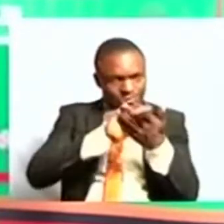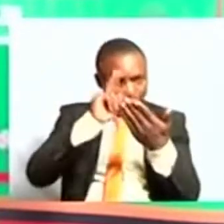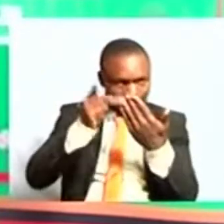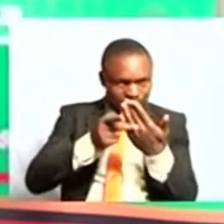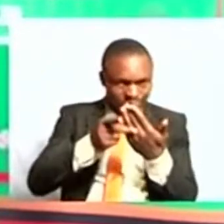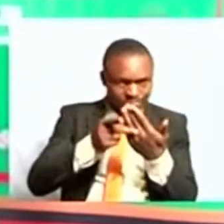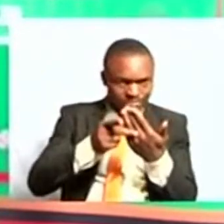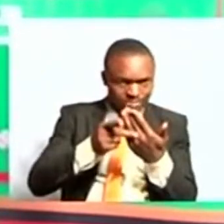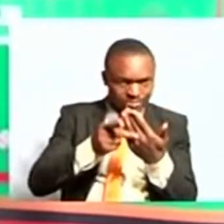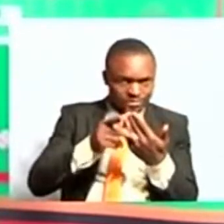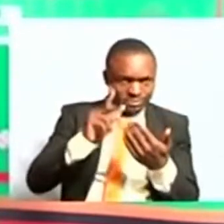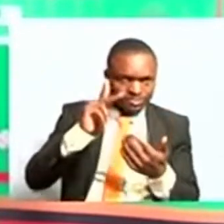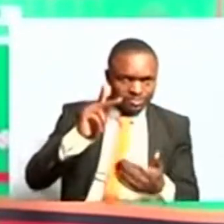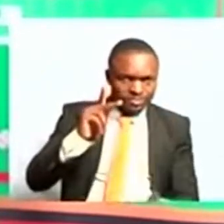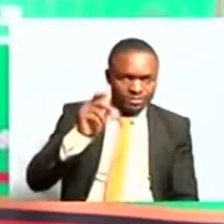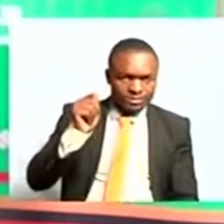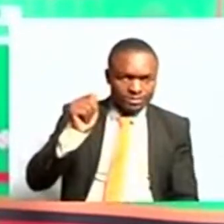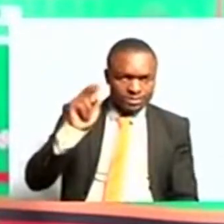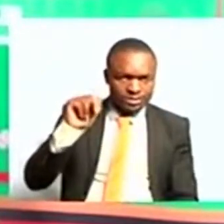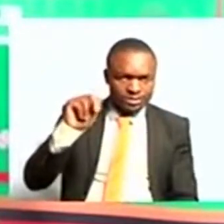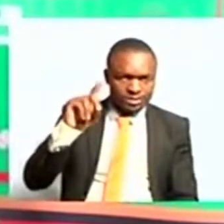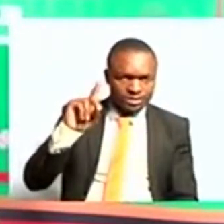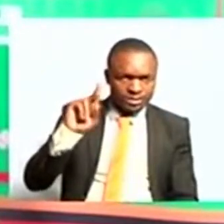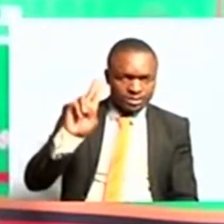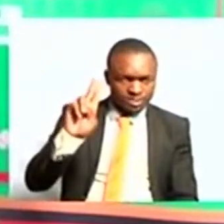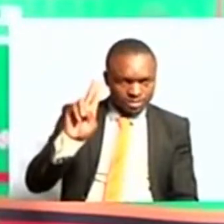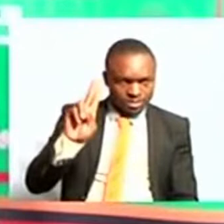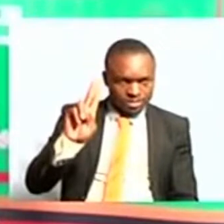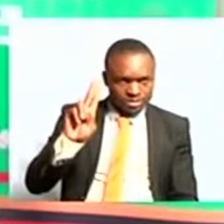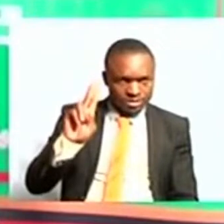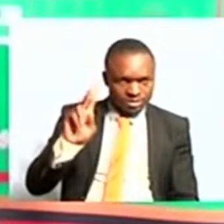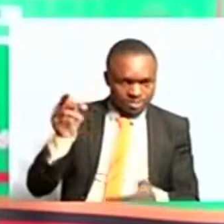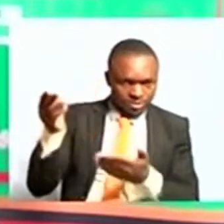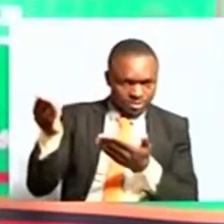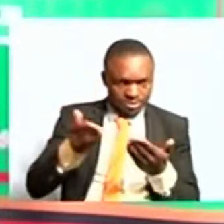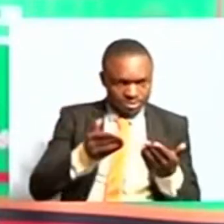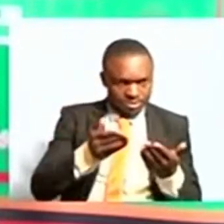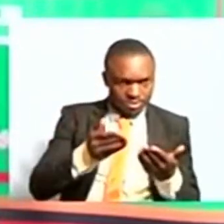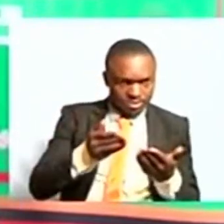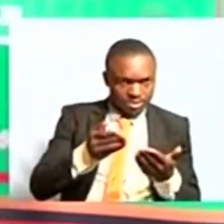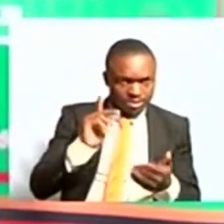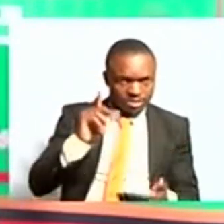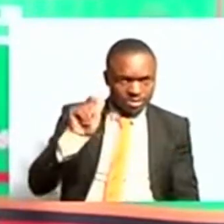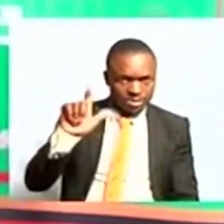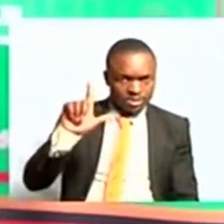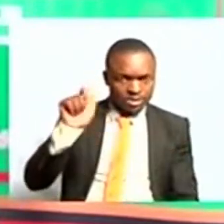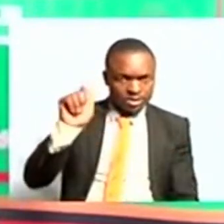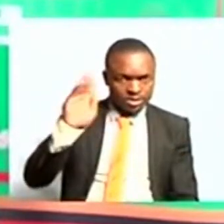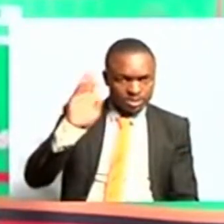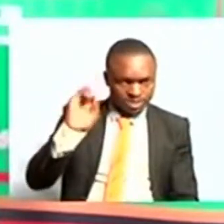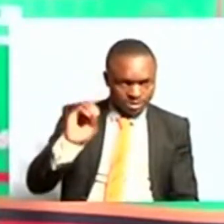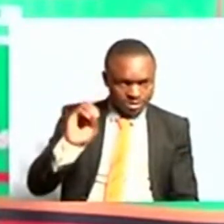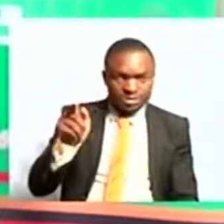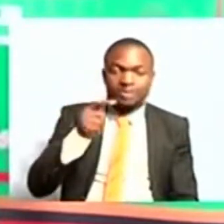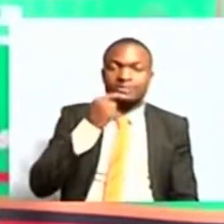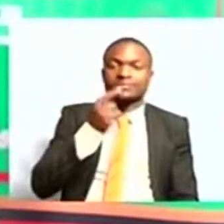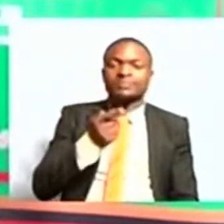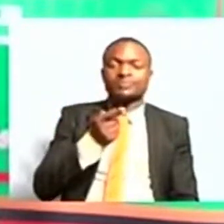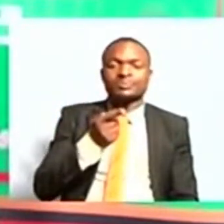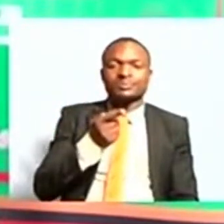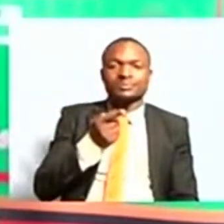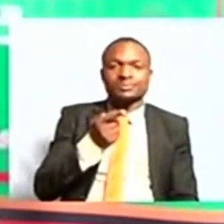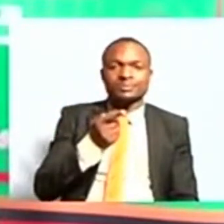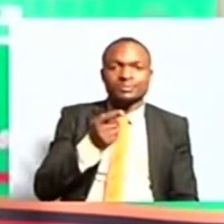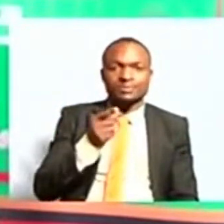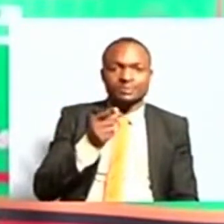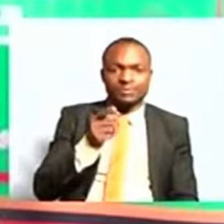Kandu Motami from Kalabo, and that is a message that is coming through. And this other message says,